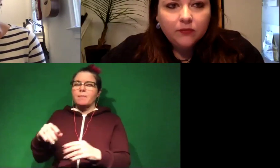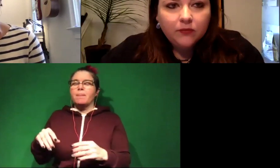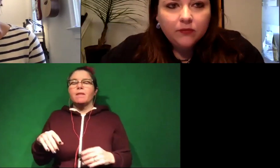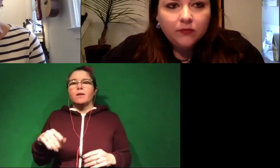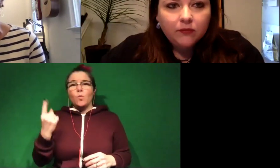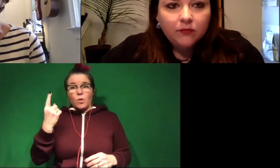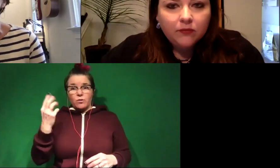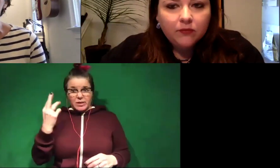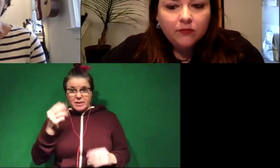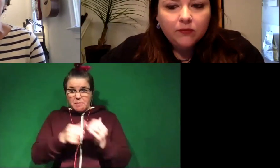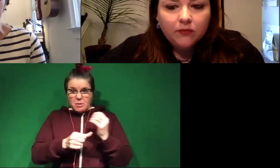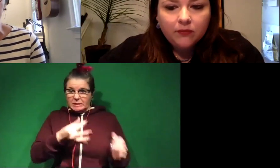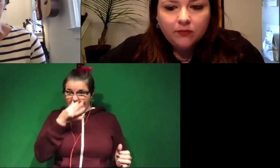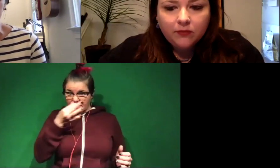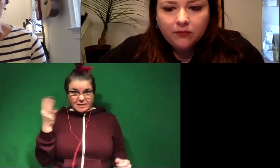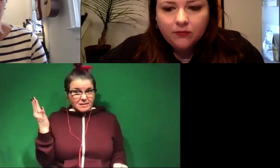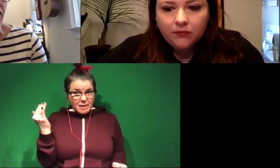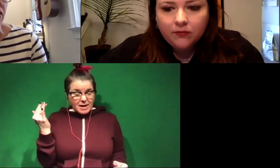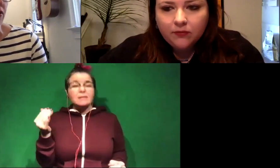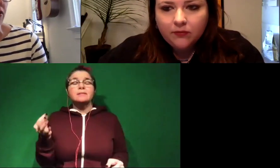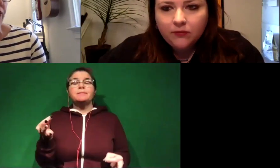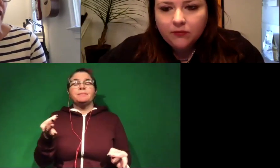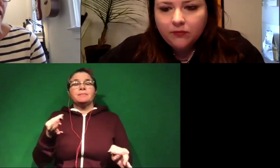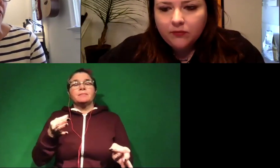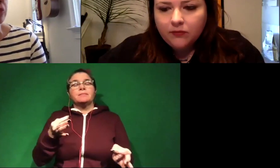smells so bad is that instead of,